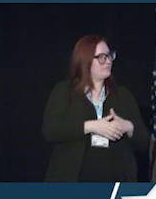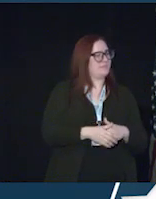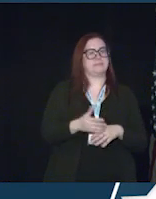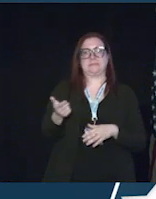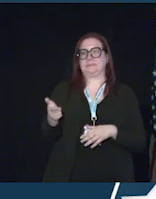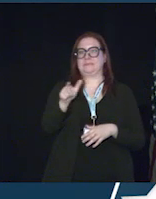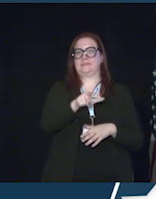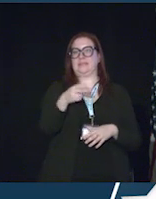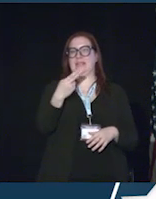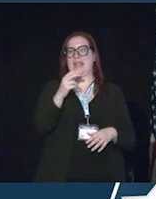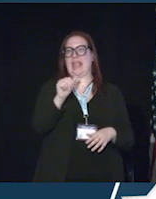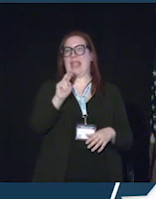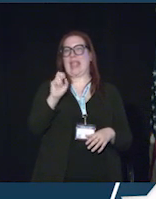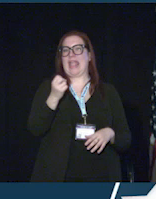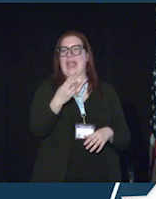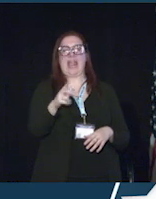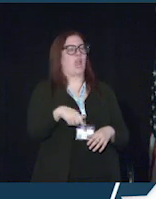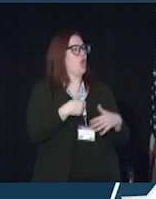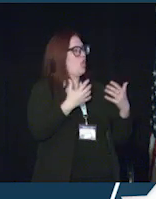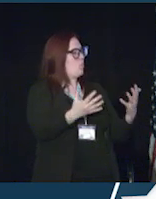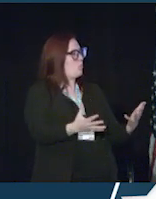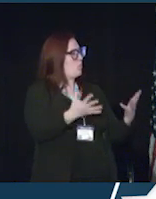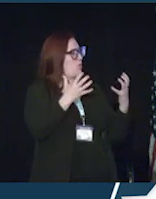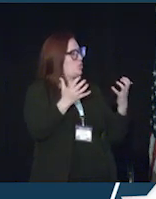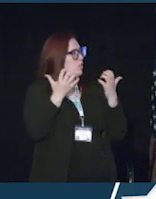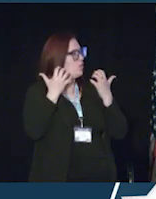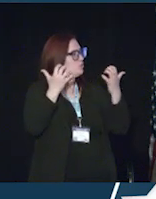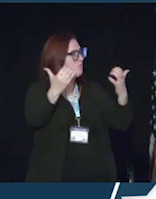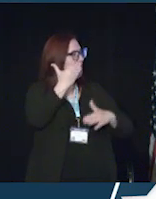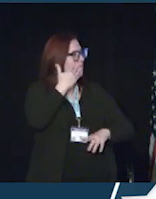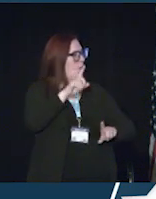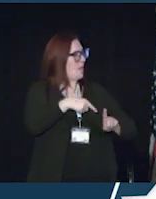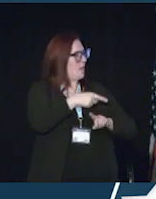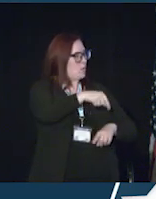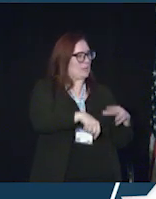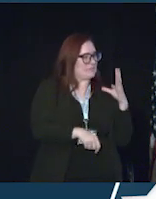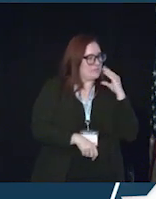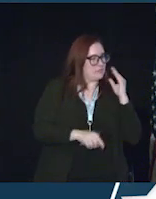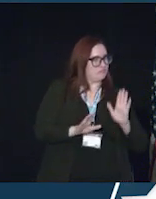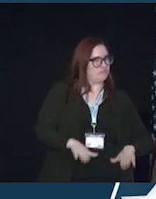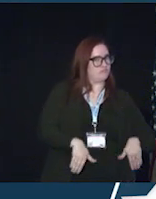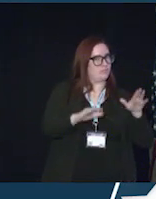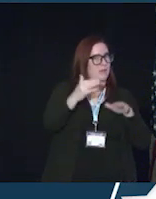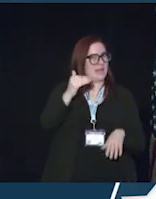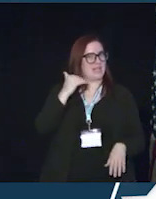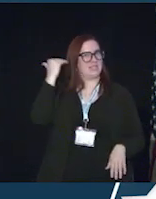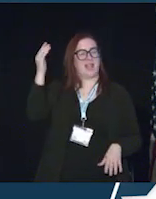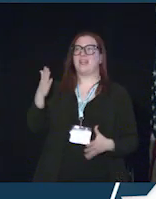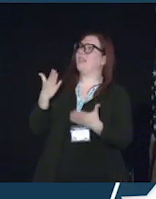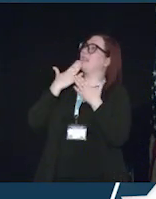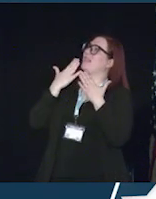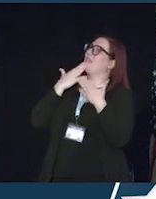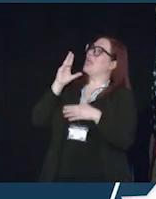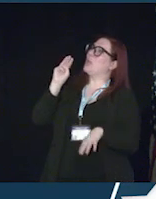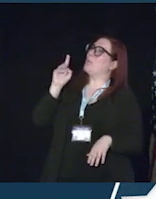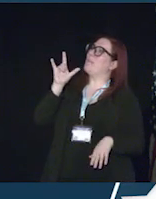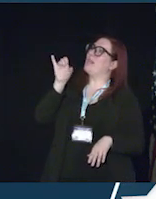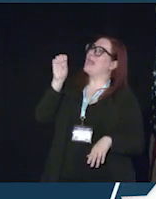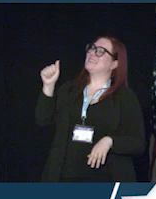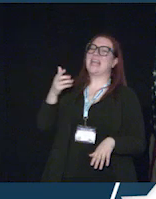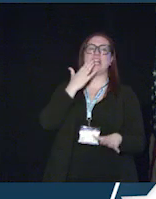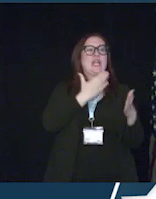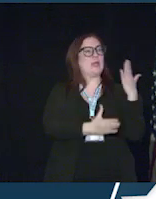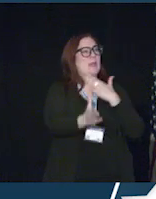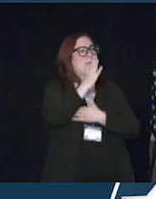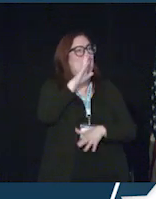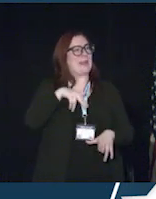Kayla, what would you like the crowd to know about your childhood and adulthood? Thank you, Melissa. And good morning. My name